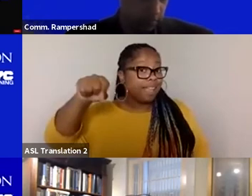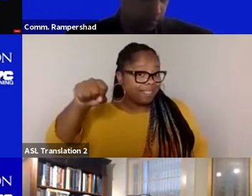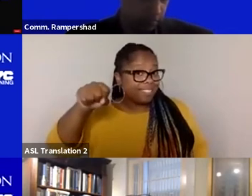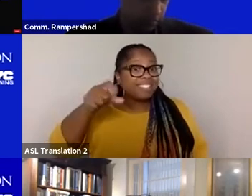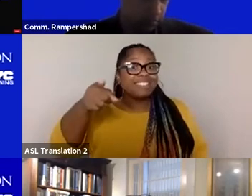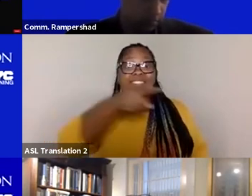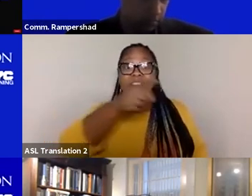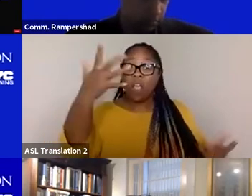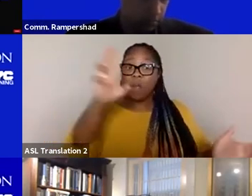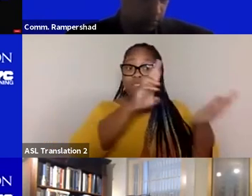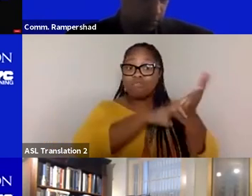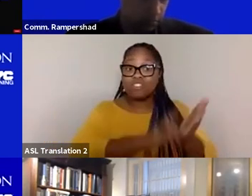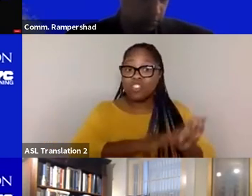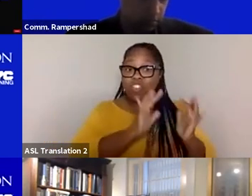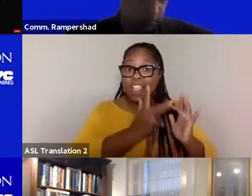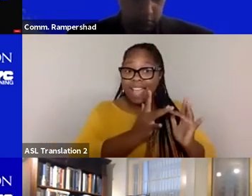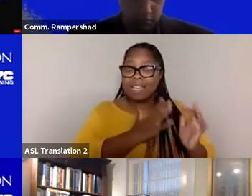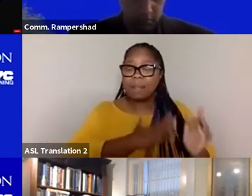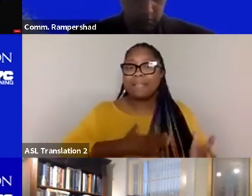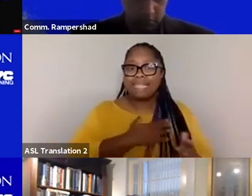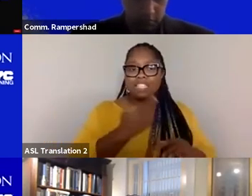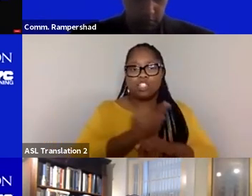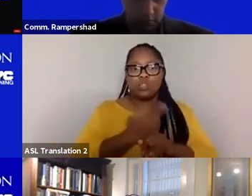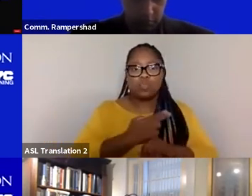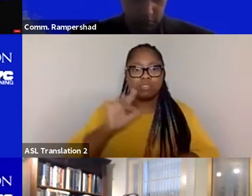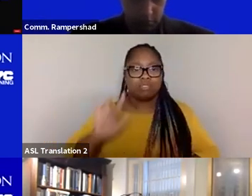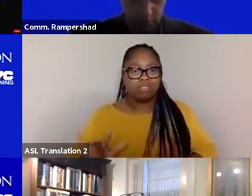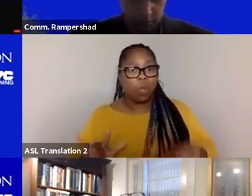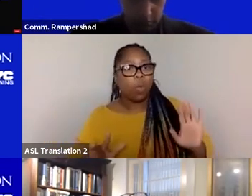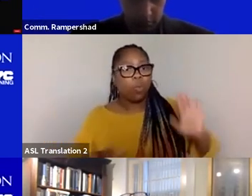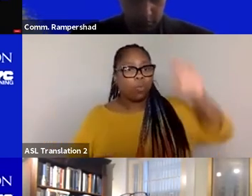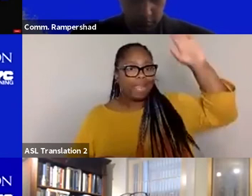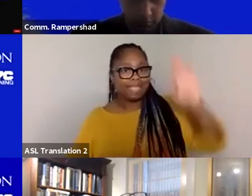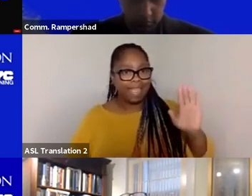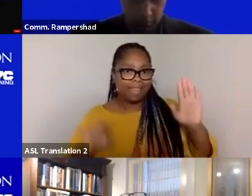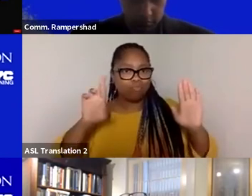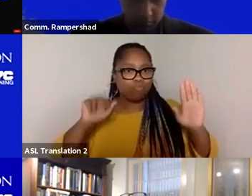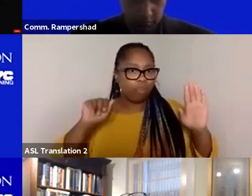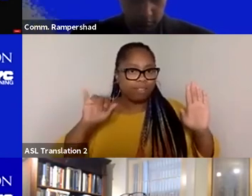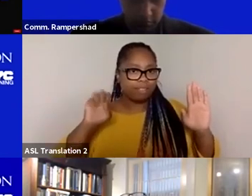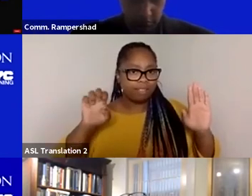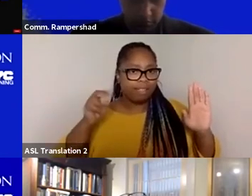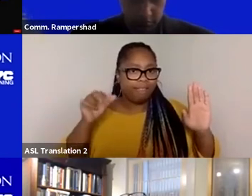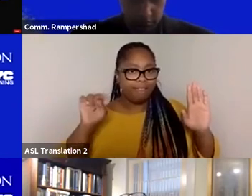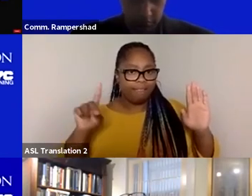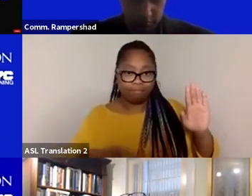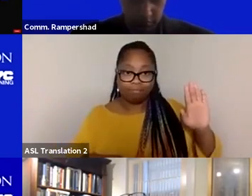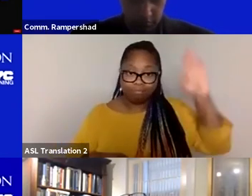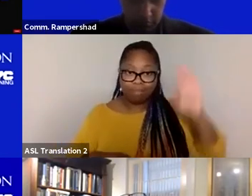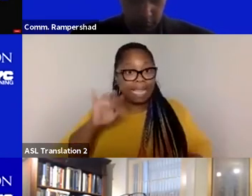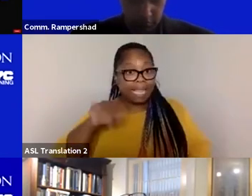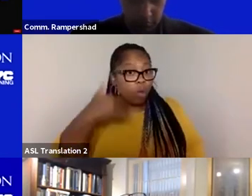registered to speak online, please use the raise hand function. If you are accessing the hearing by phone, please